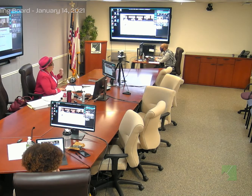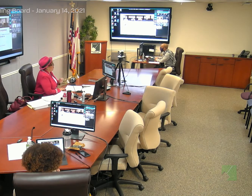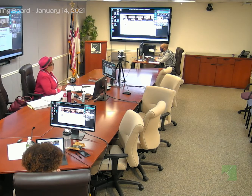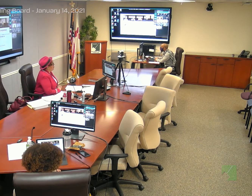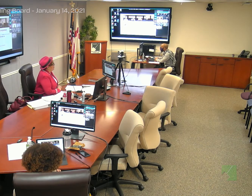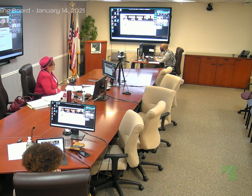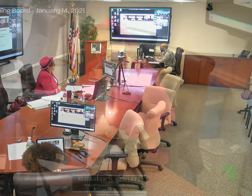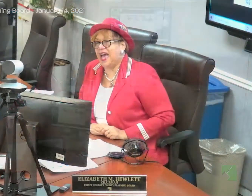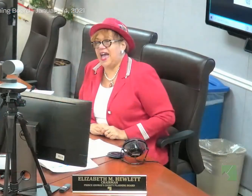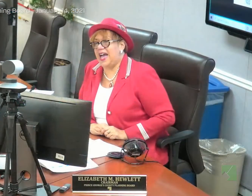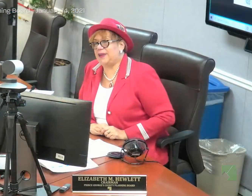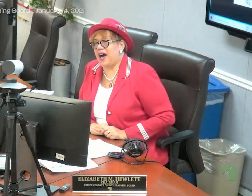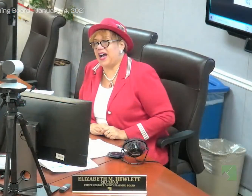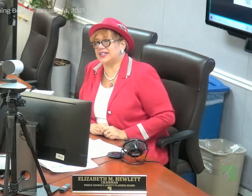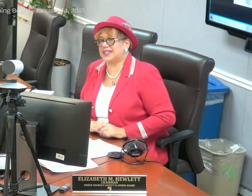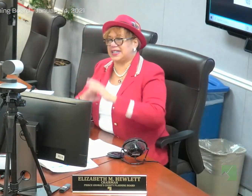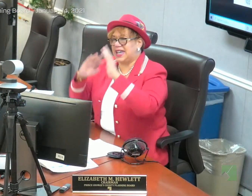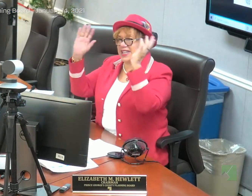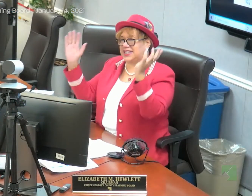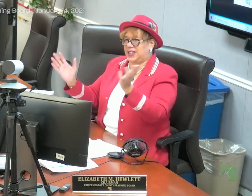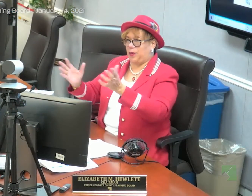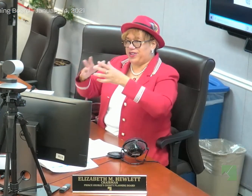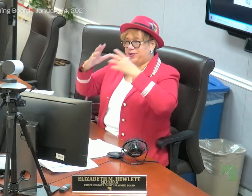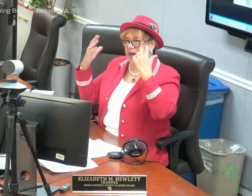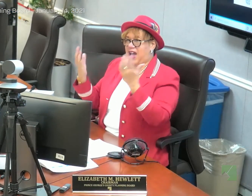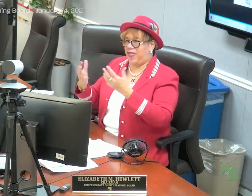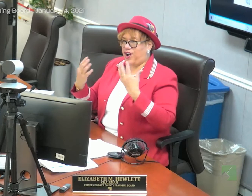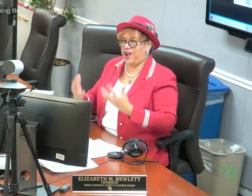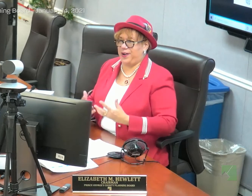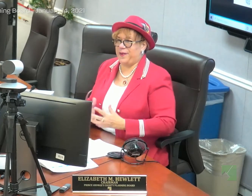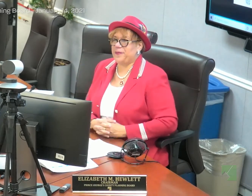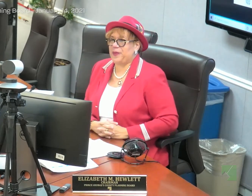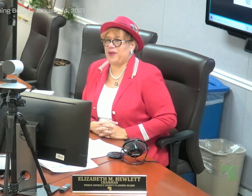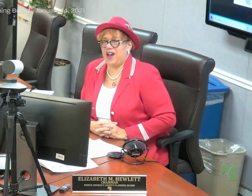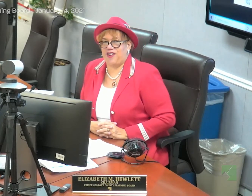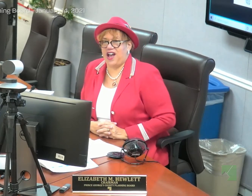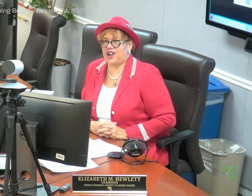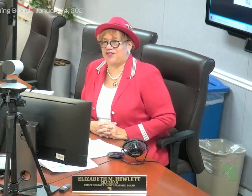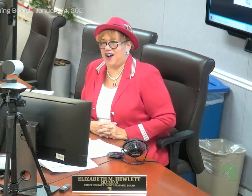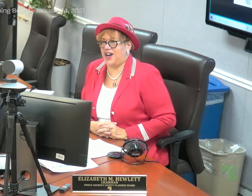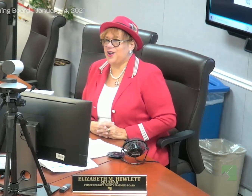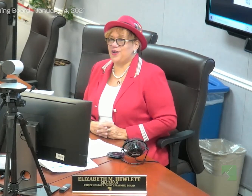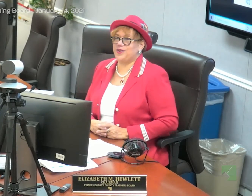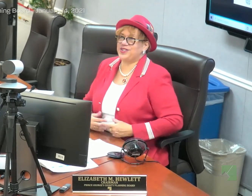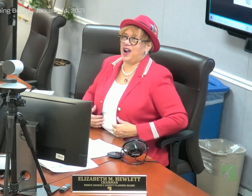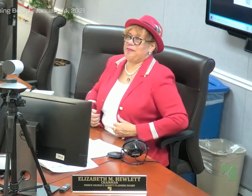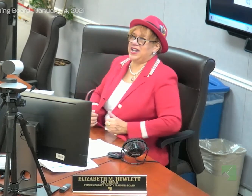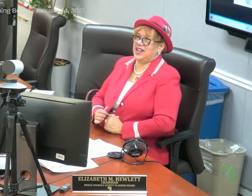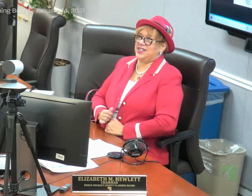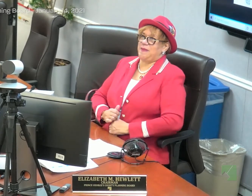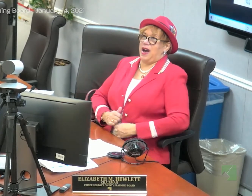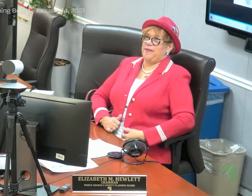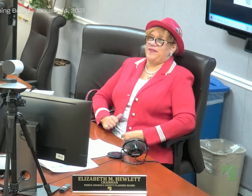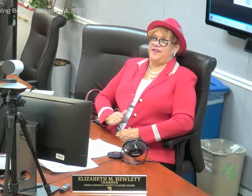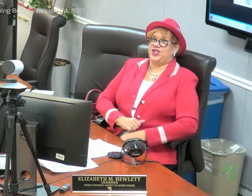in terms of our PowerPoints. And behind the scenes, like the wizard behind the curtain, we have Ryan Cron, who is our